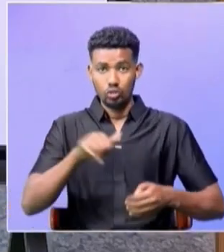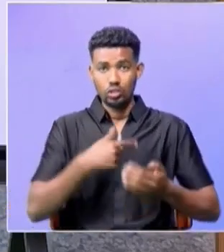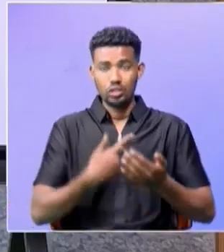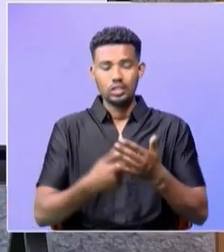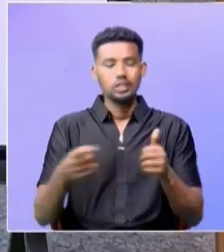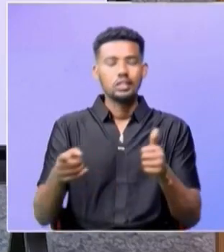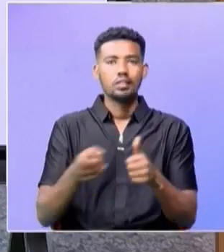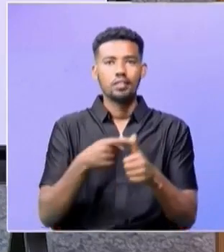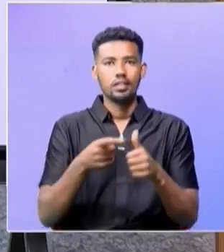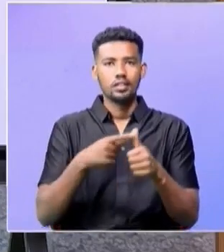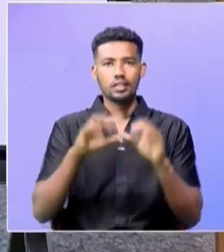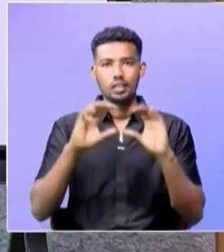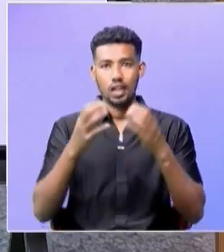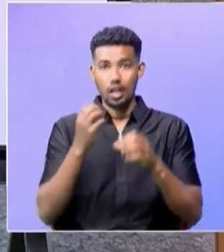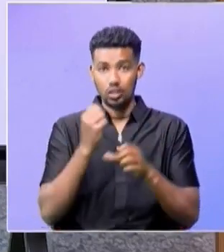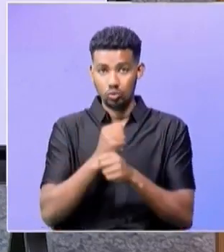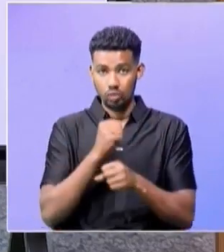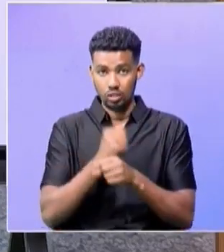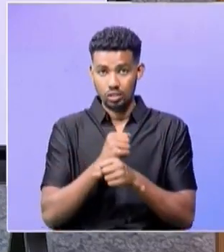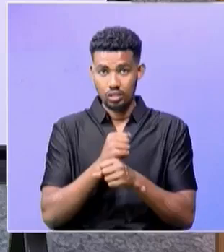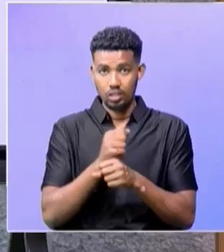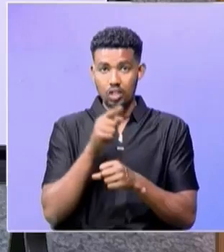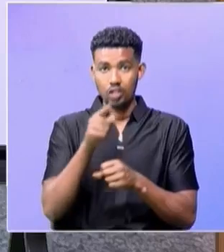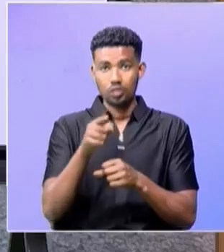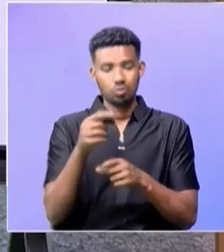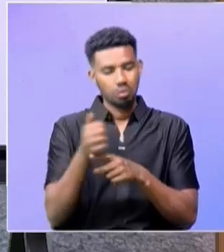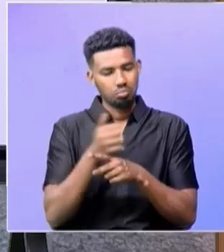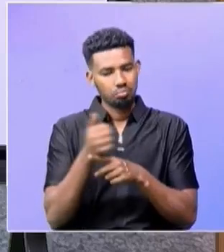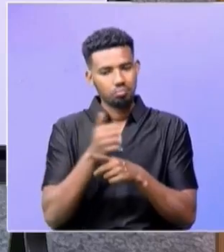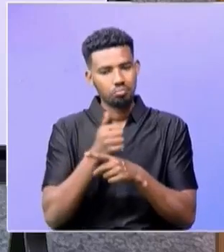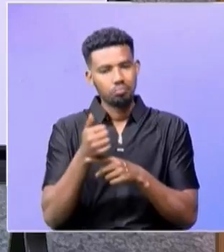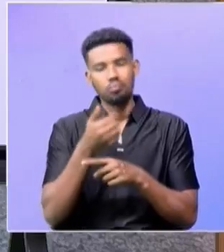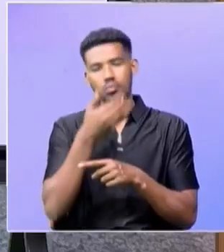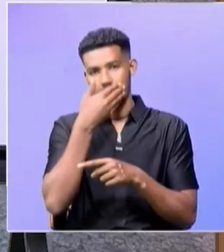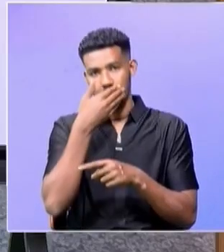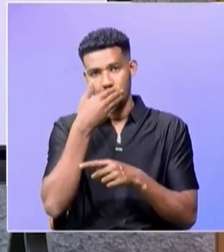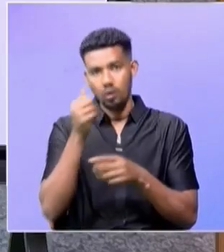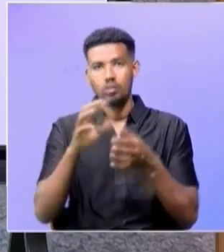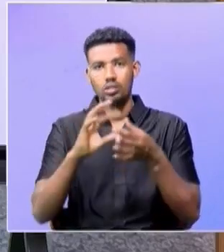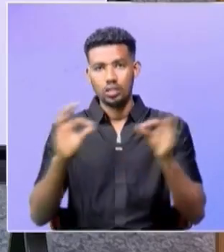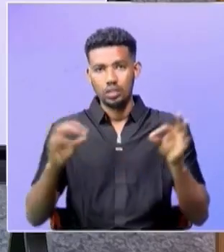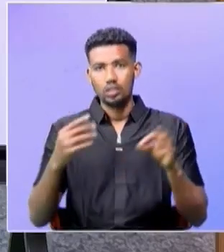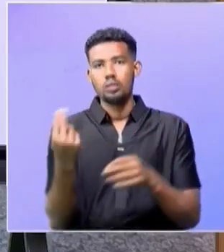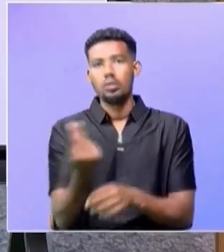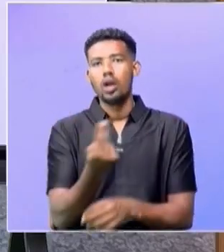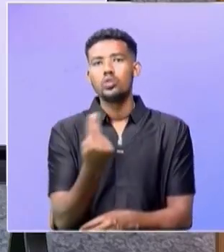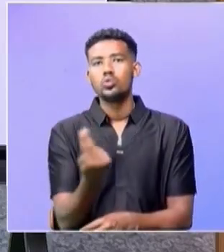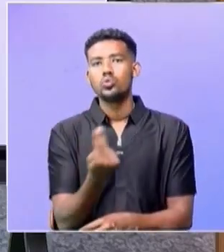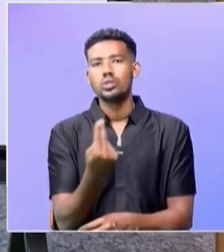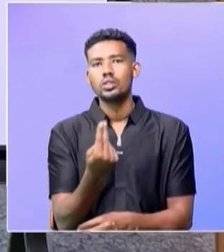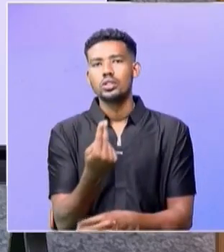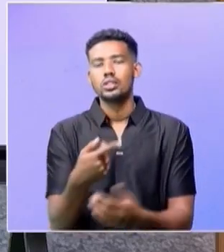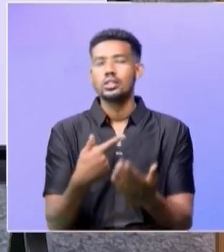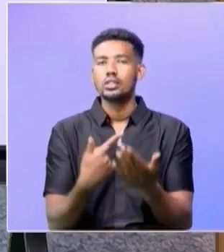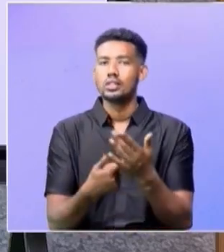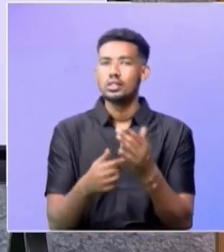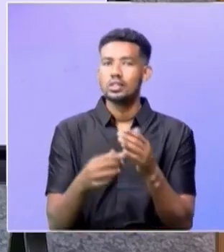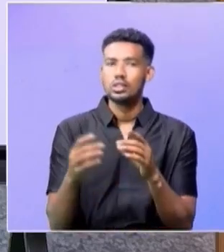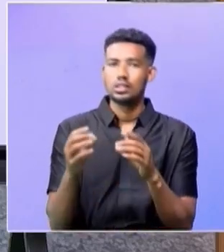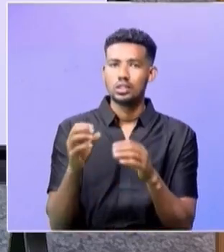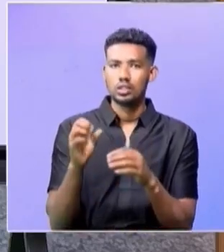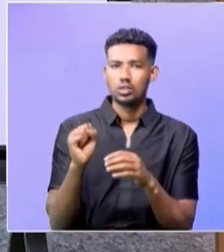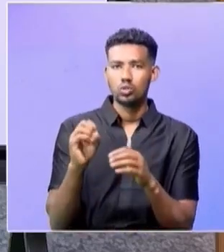first classwork. Also, you can practice more sentences by using this. So do